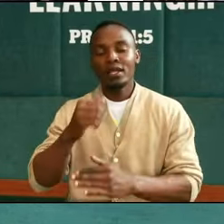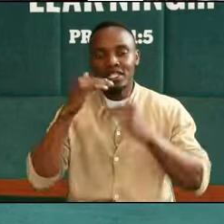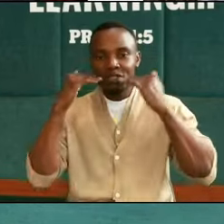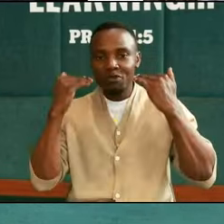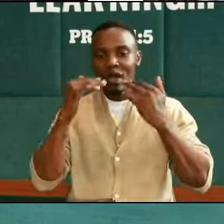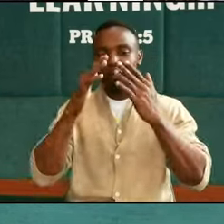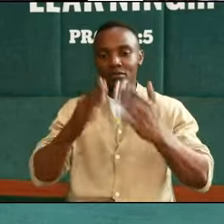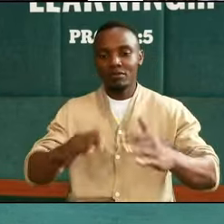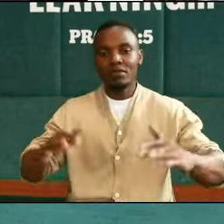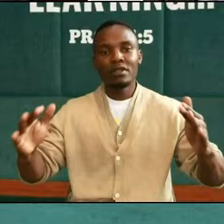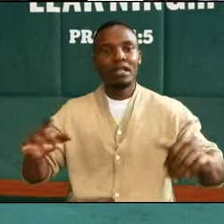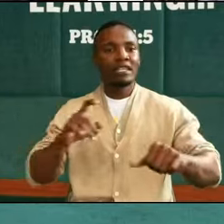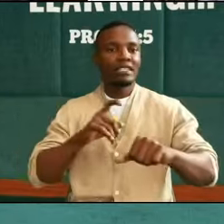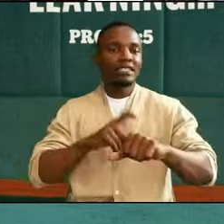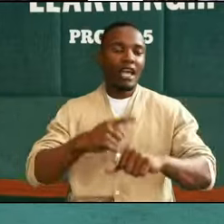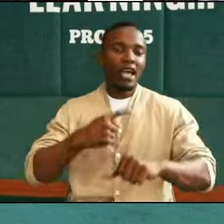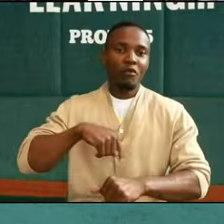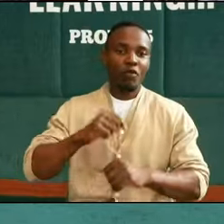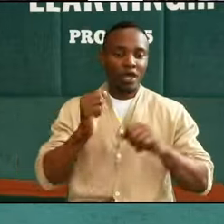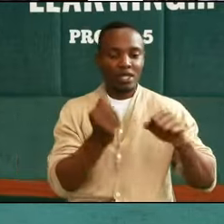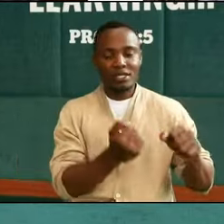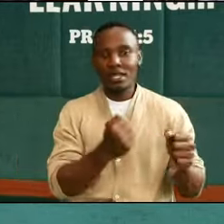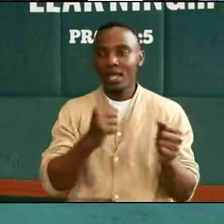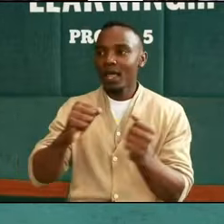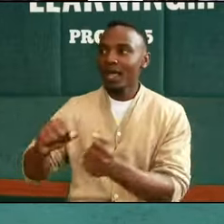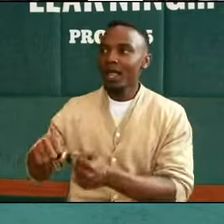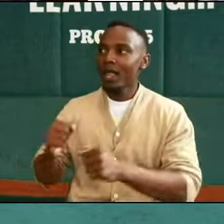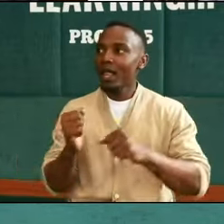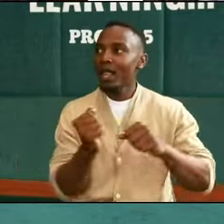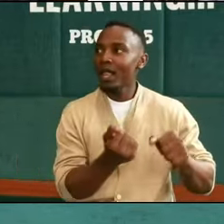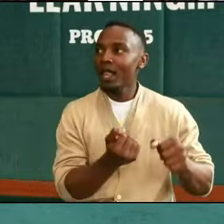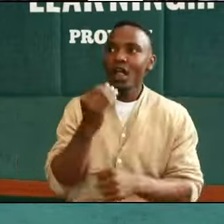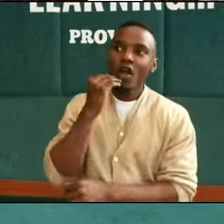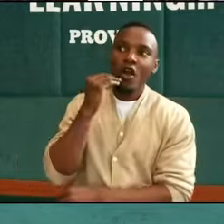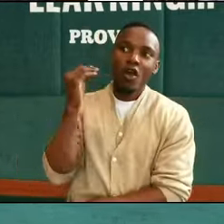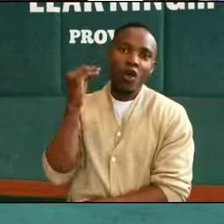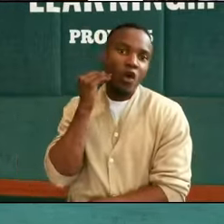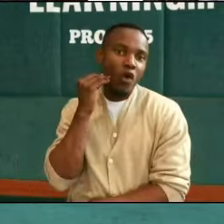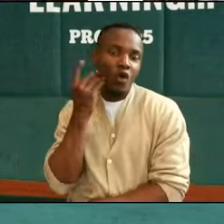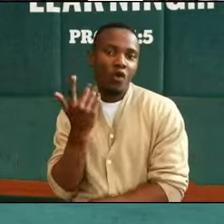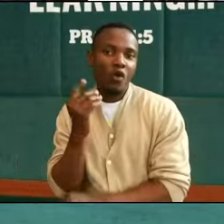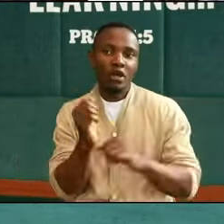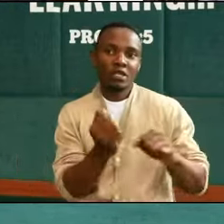storm. As we go sailing home.